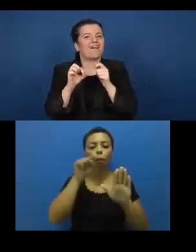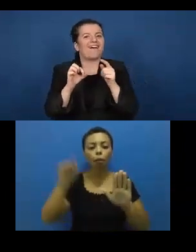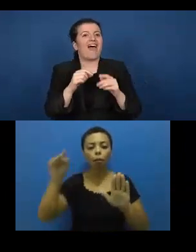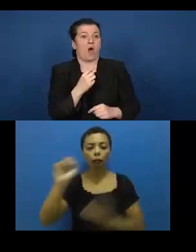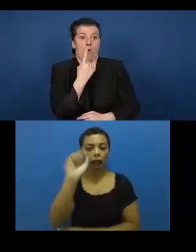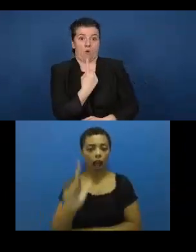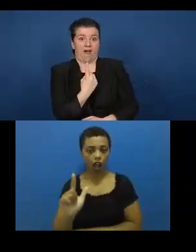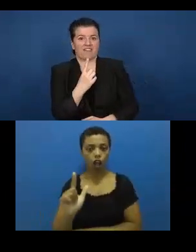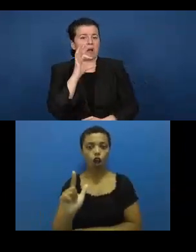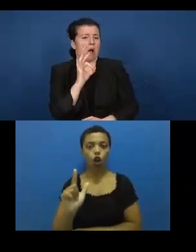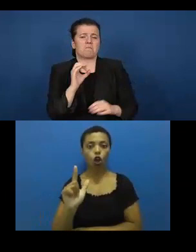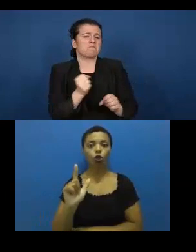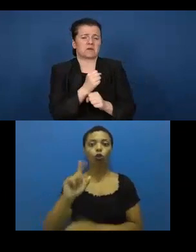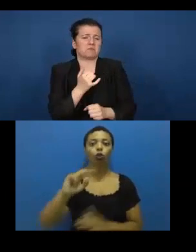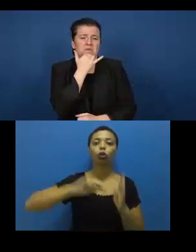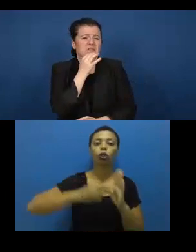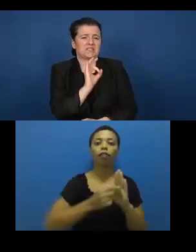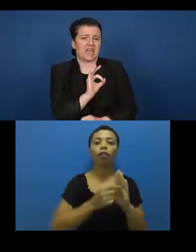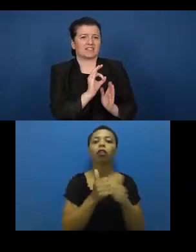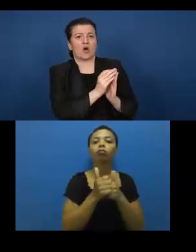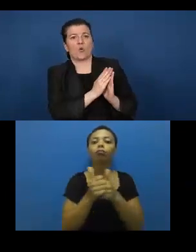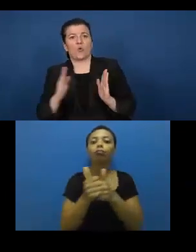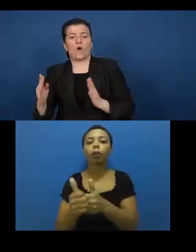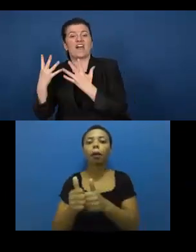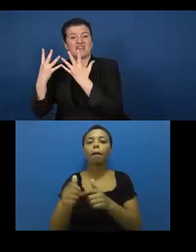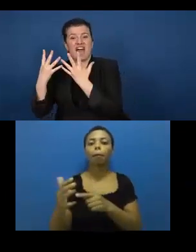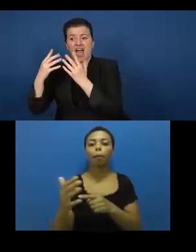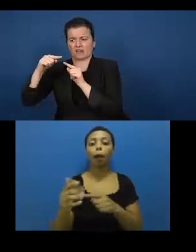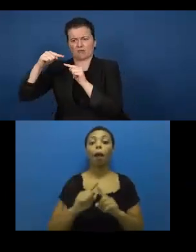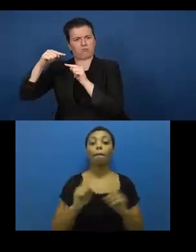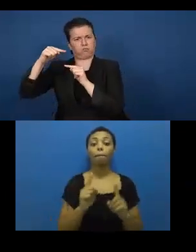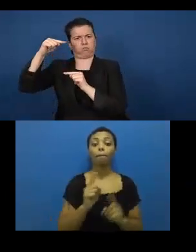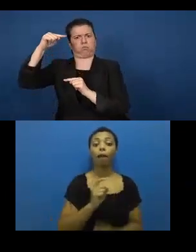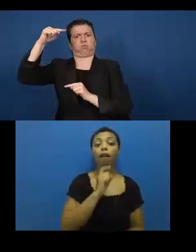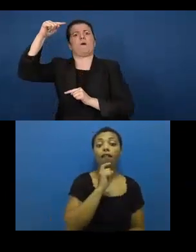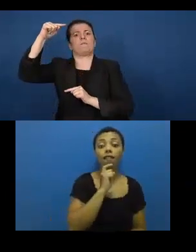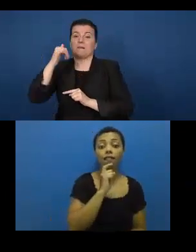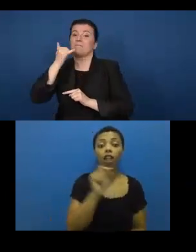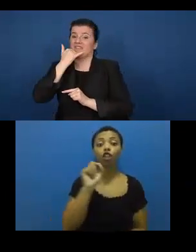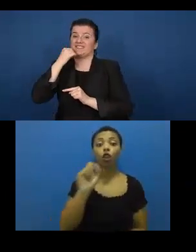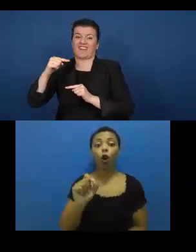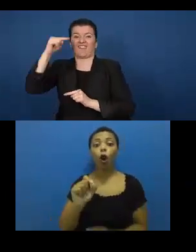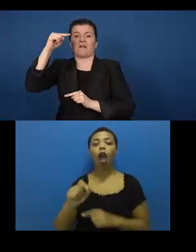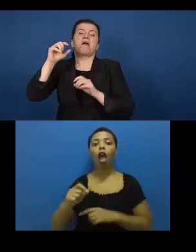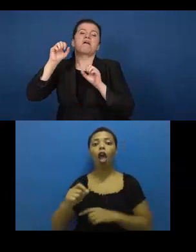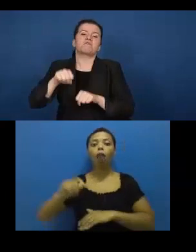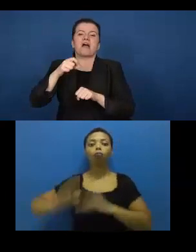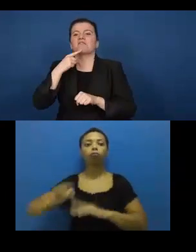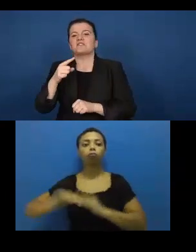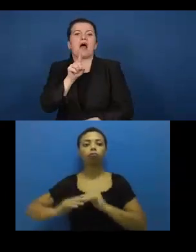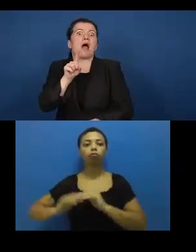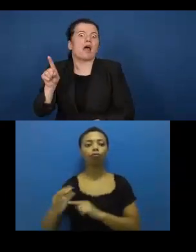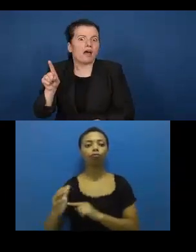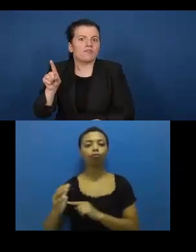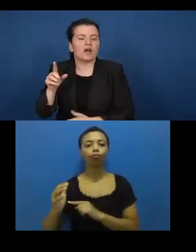of vibration pulses, and green grouped sequences of vibration pulses. And what is visible in this plot is